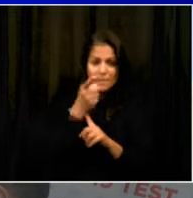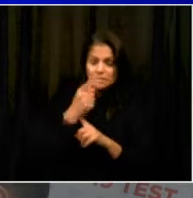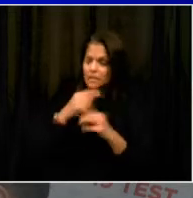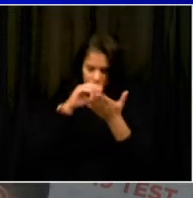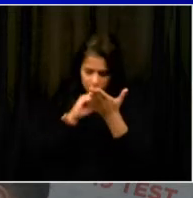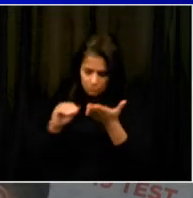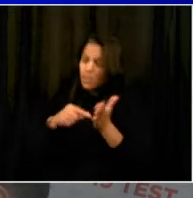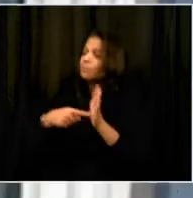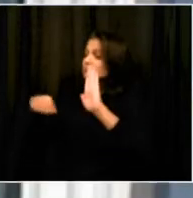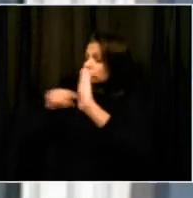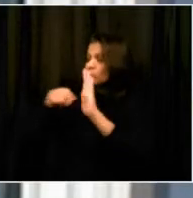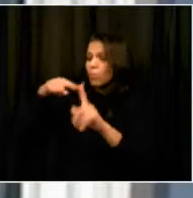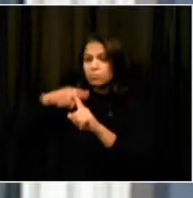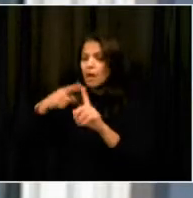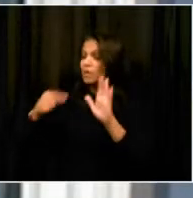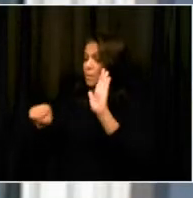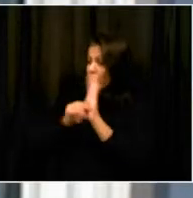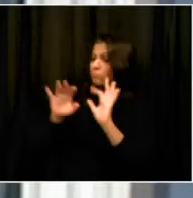you, or visit